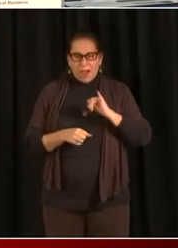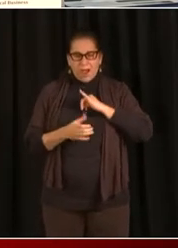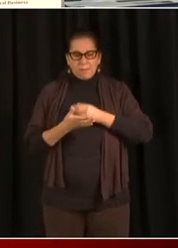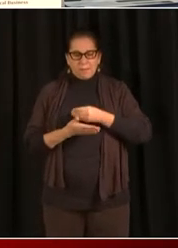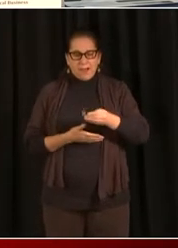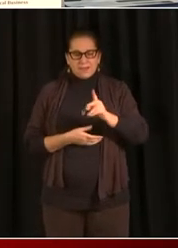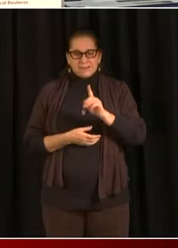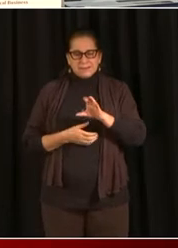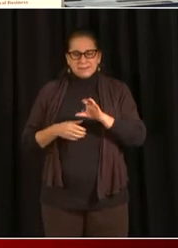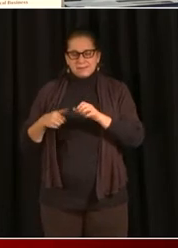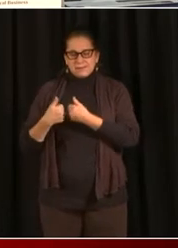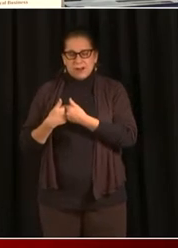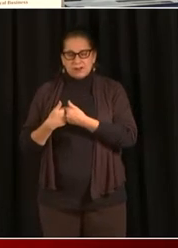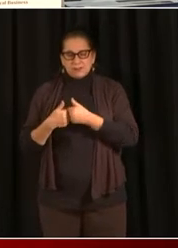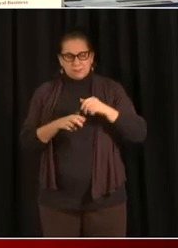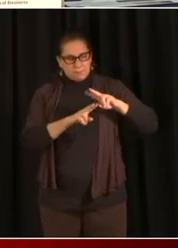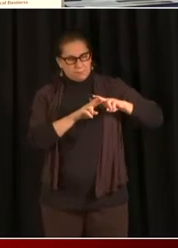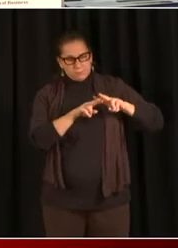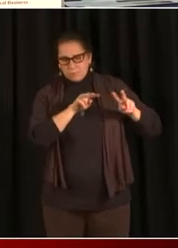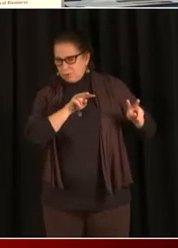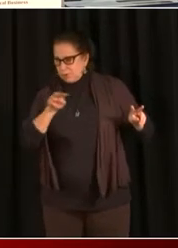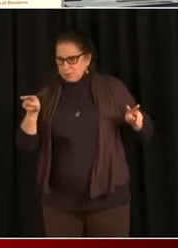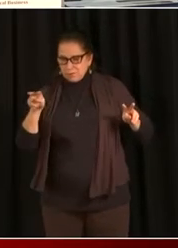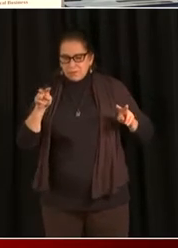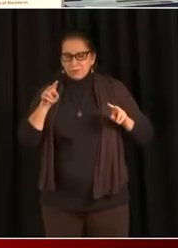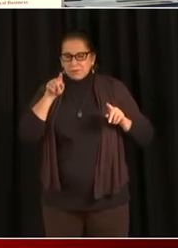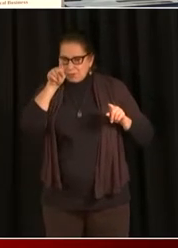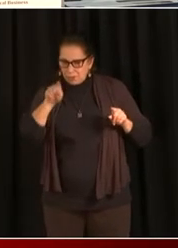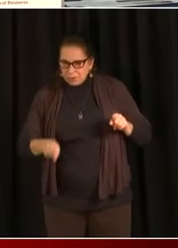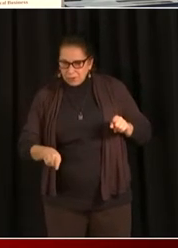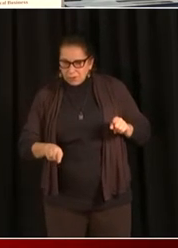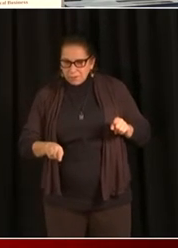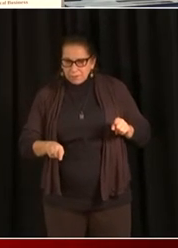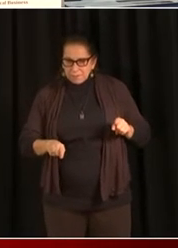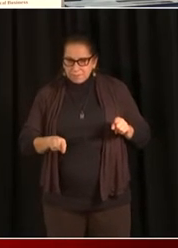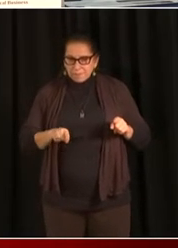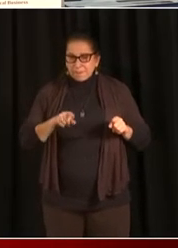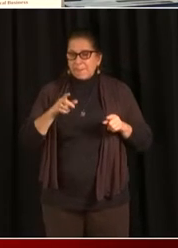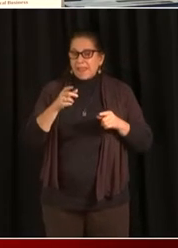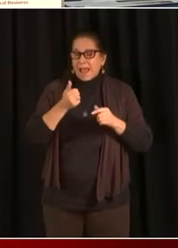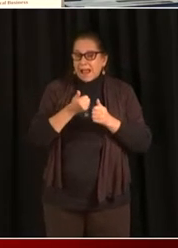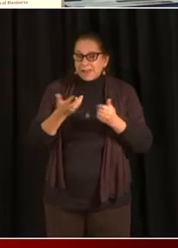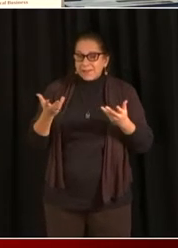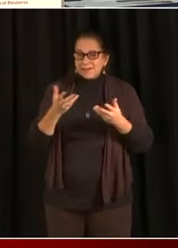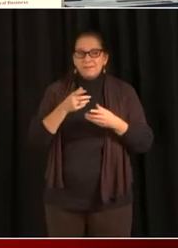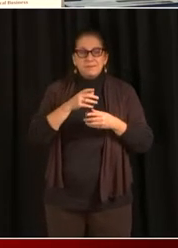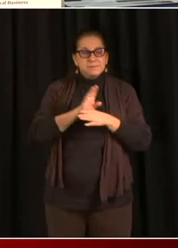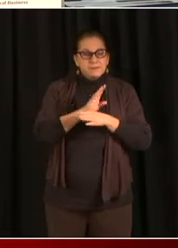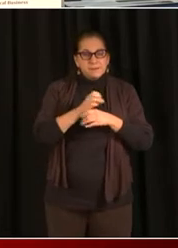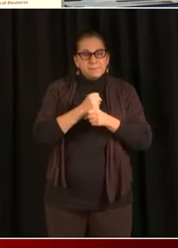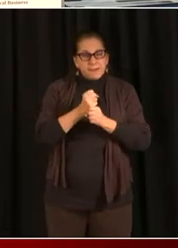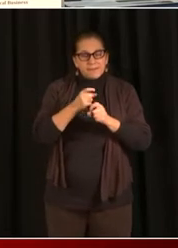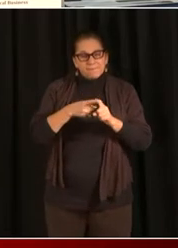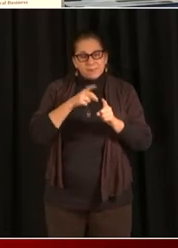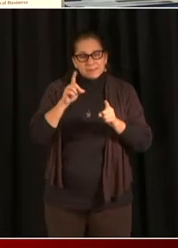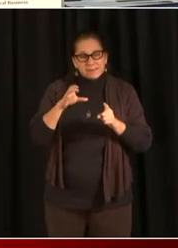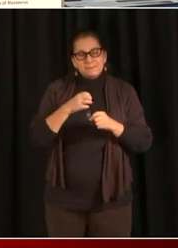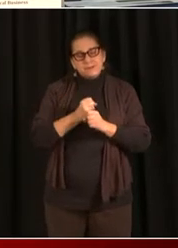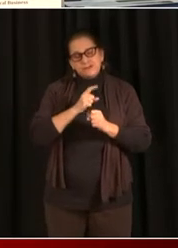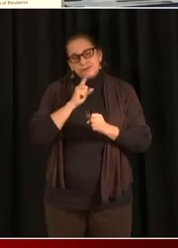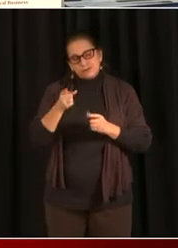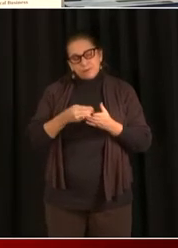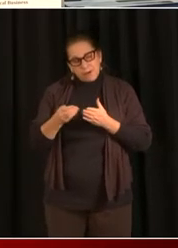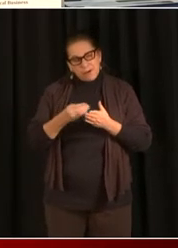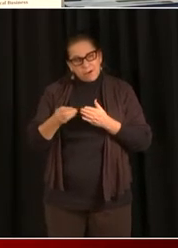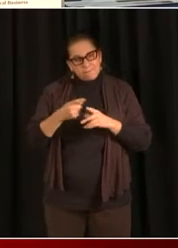You know, we know that this retail season is unlike any other for our small businesses. And so we want to make sure that